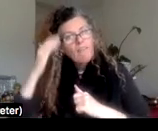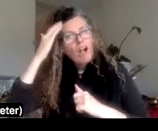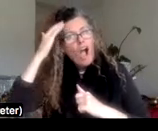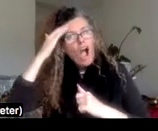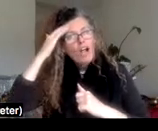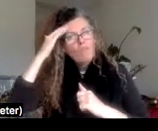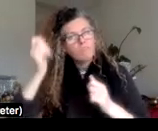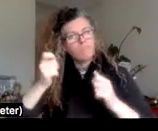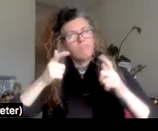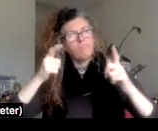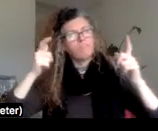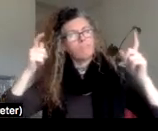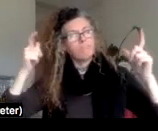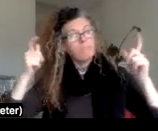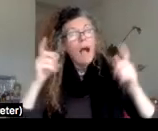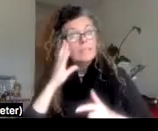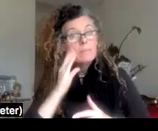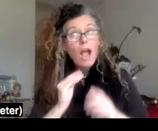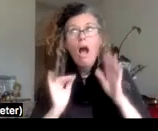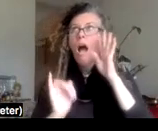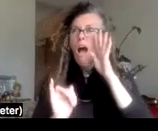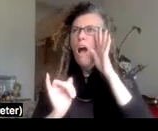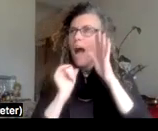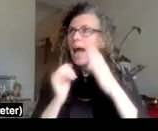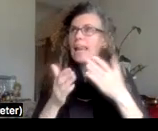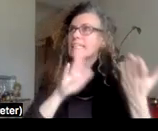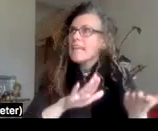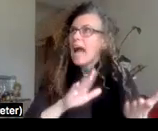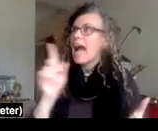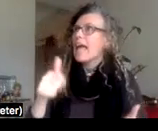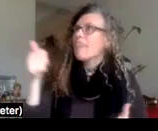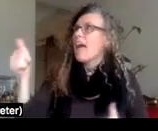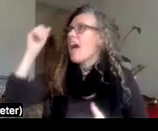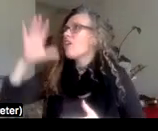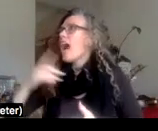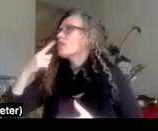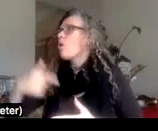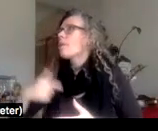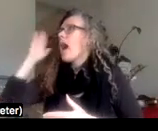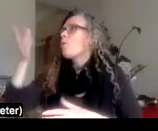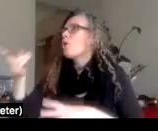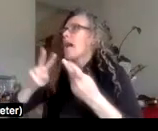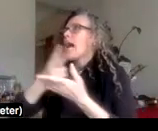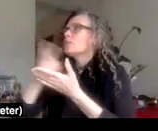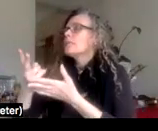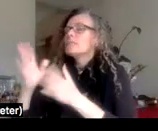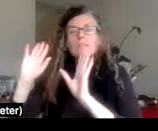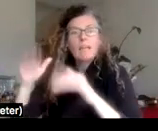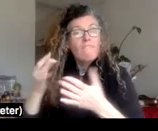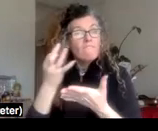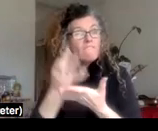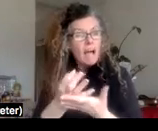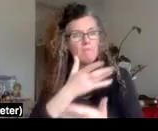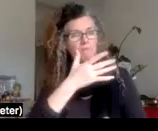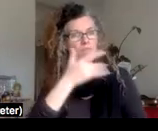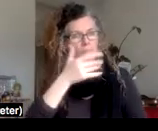consciousness from the experience of, oh, yes, I didn't die like the other guy told me I was going to in 2 weeks. And in fact, I feel